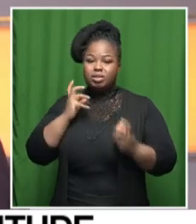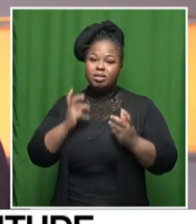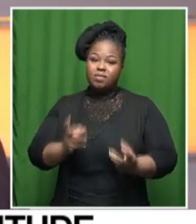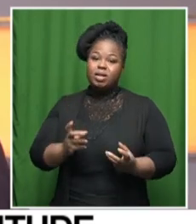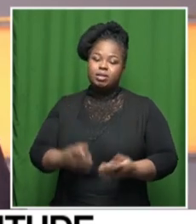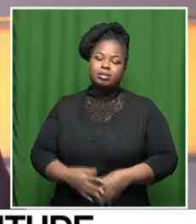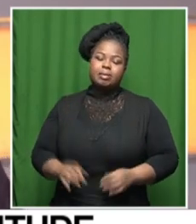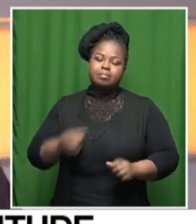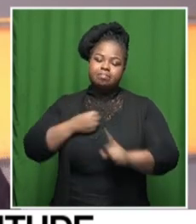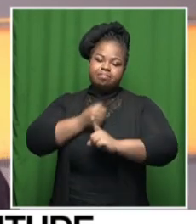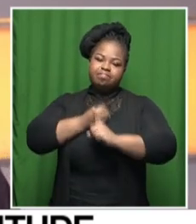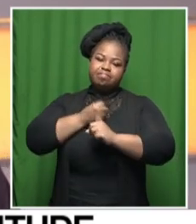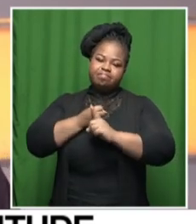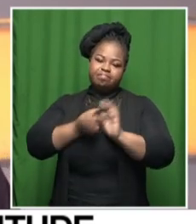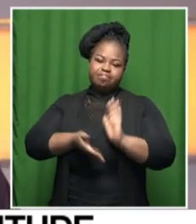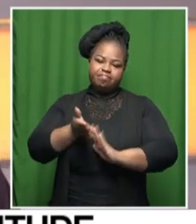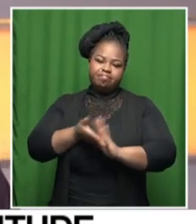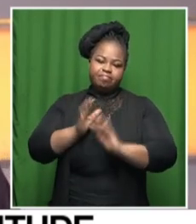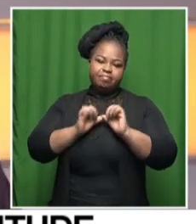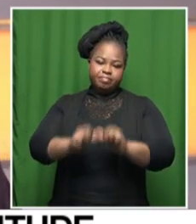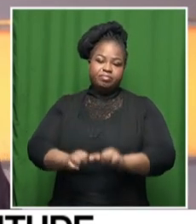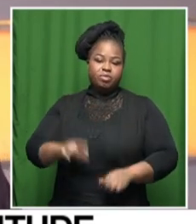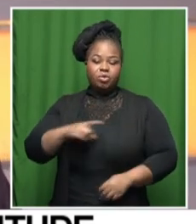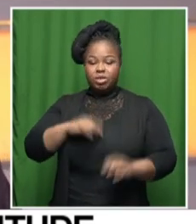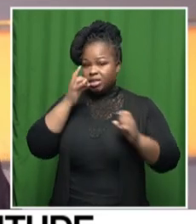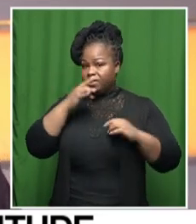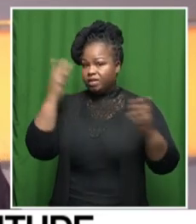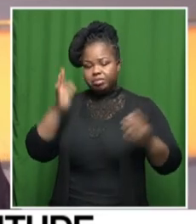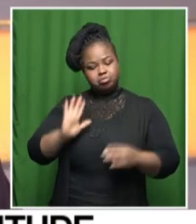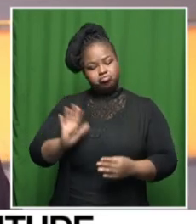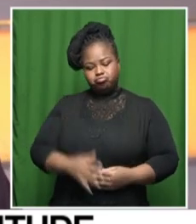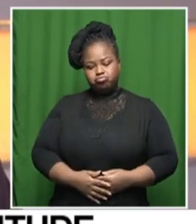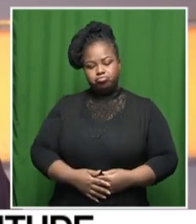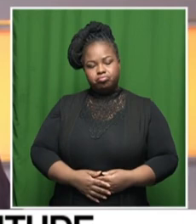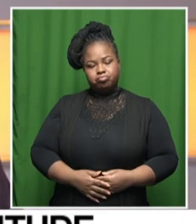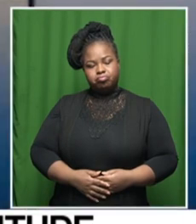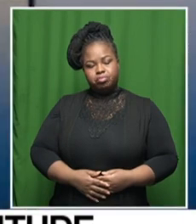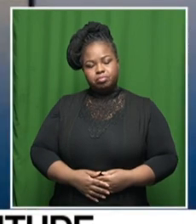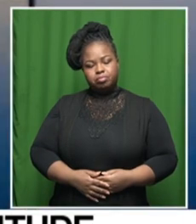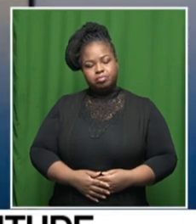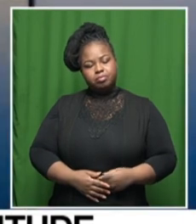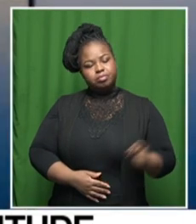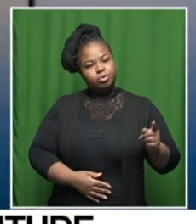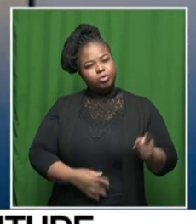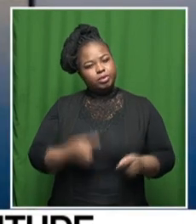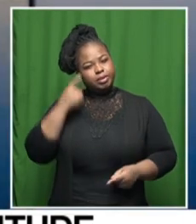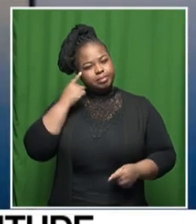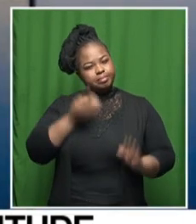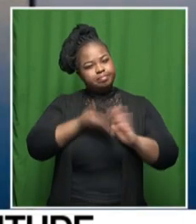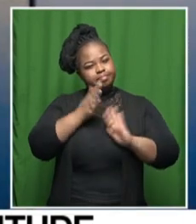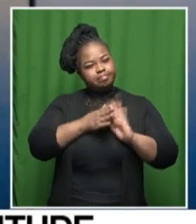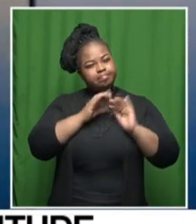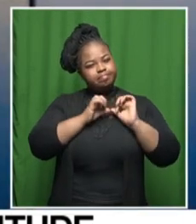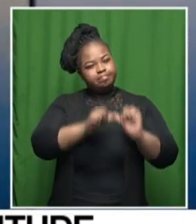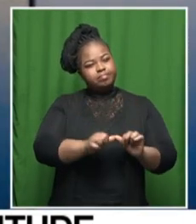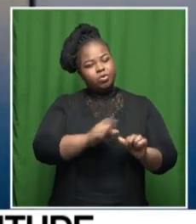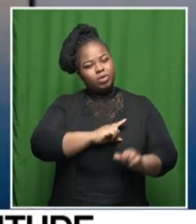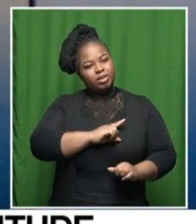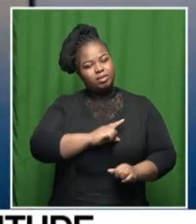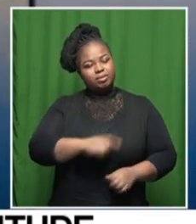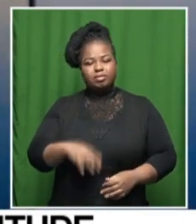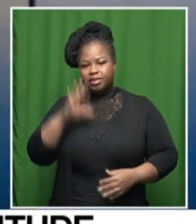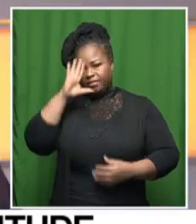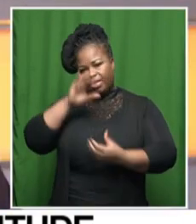had to soldier on and keep going, because giving up was not an option. What do you think kept you going? Faith.